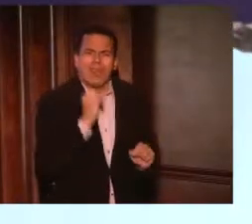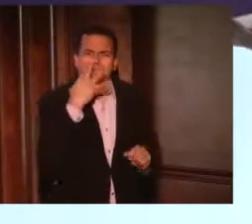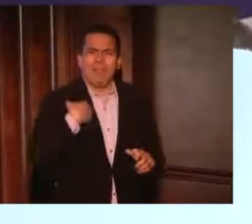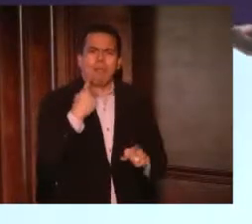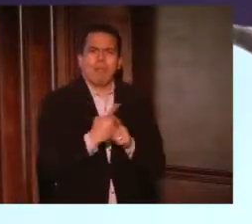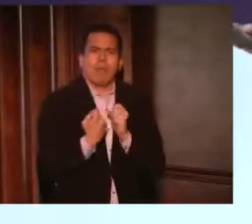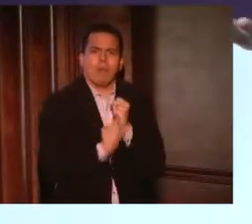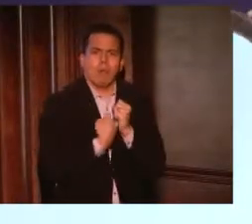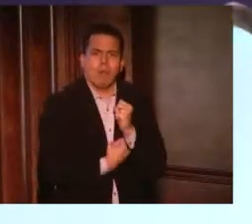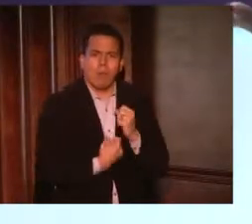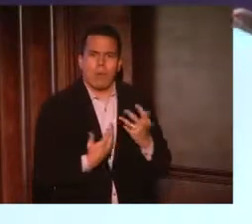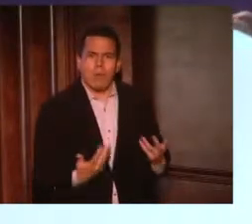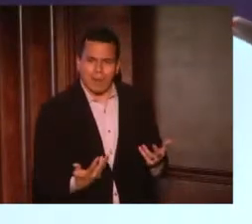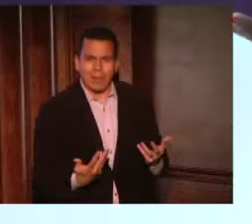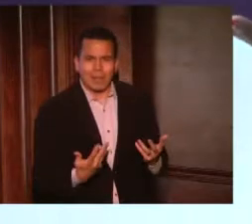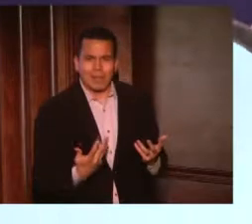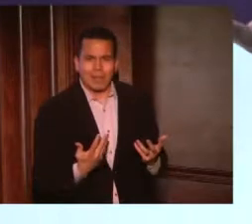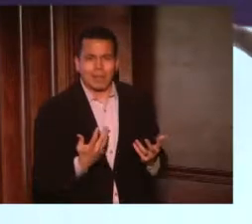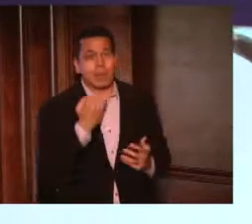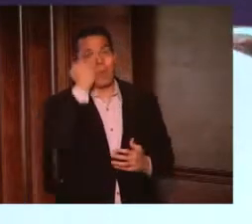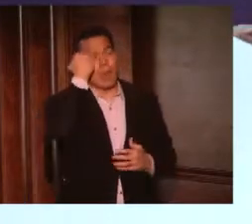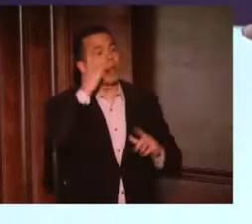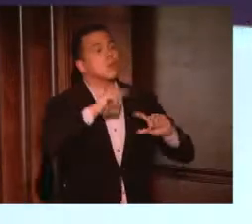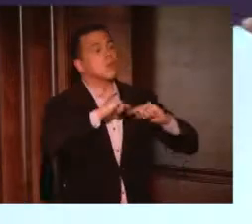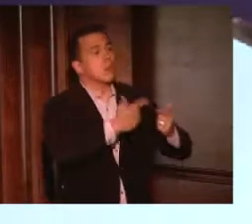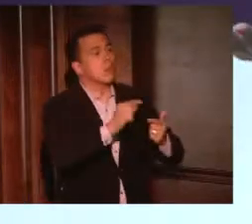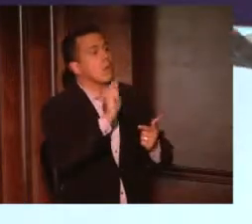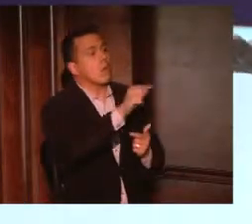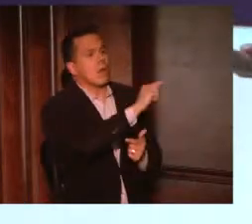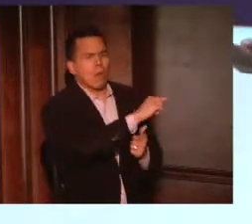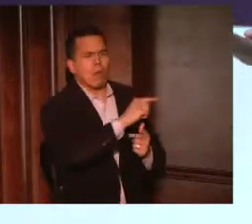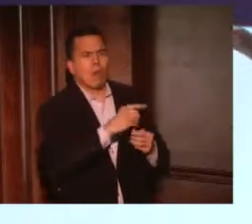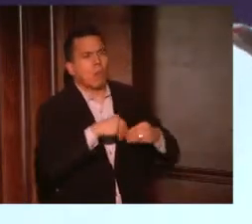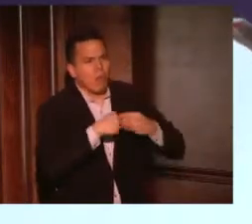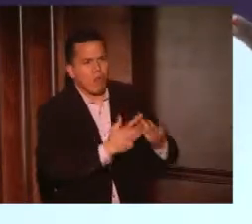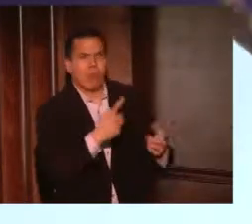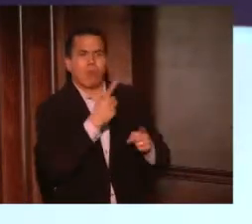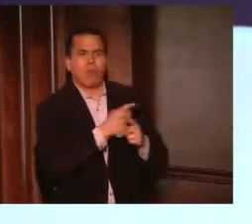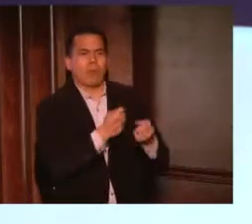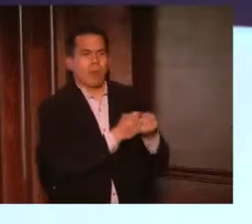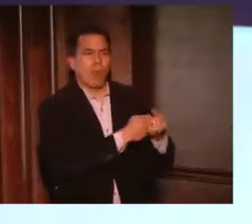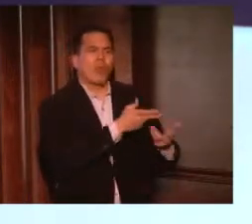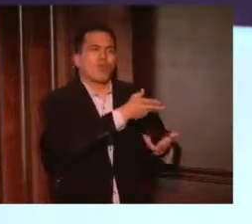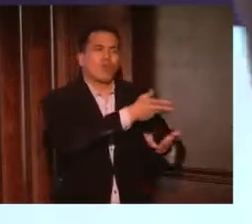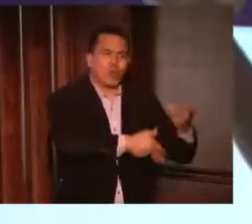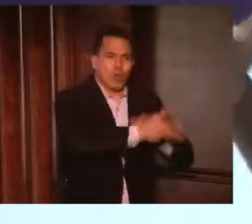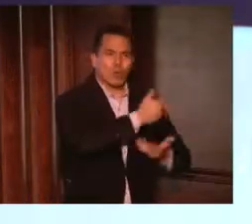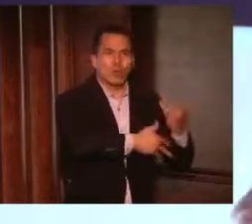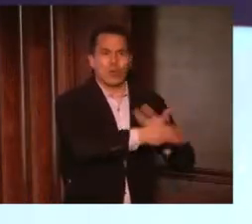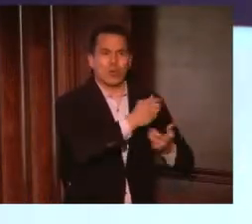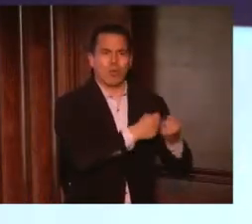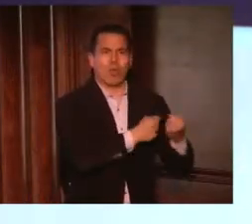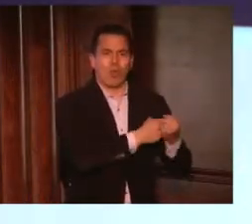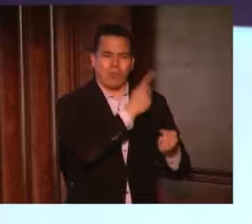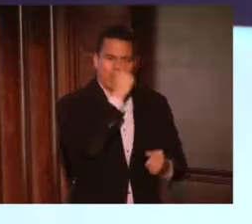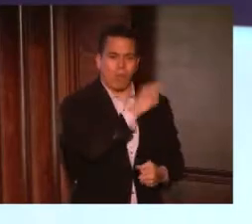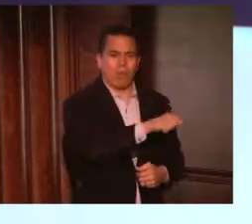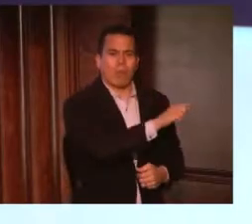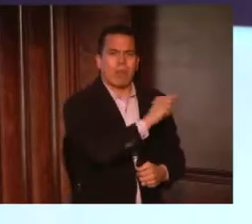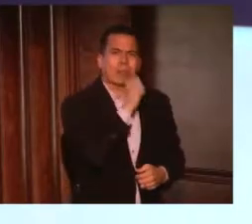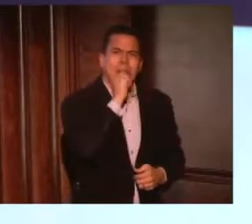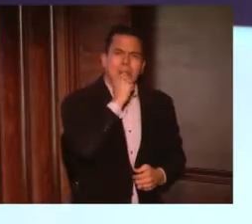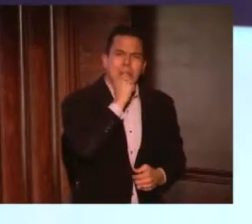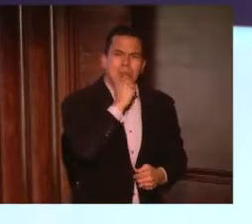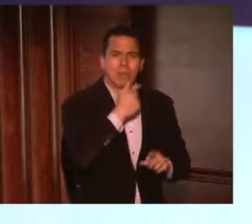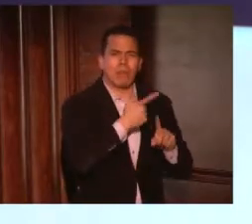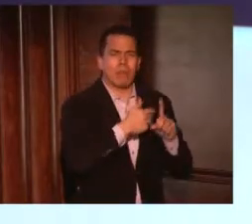at amplifying the health part of it, but then all the social angles that come when we look at mental health and a